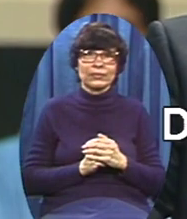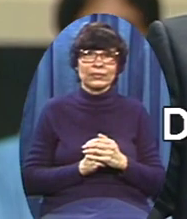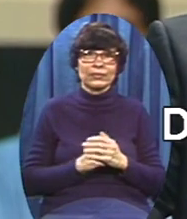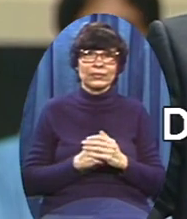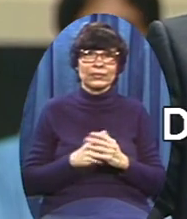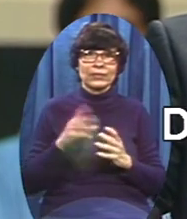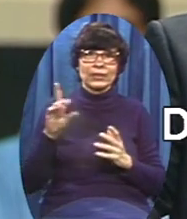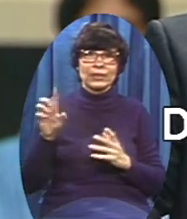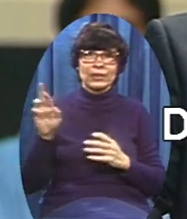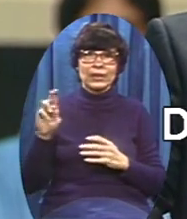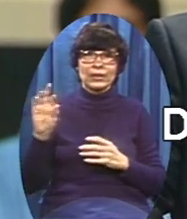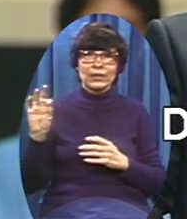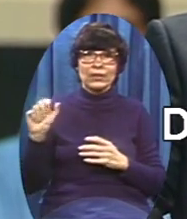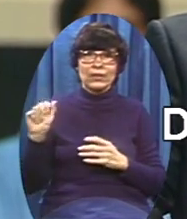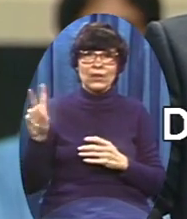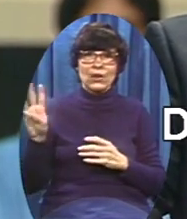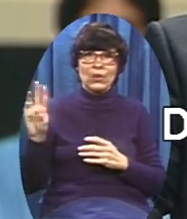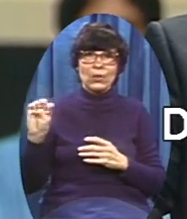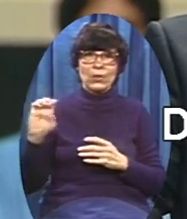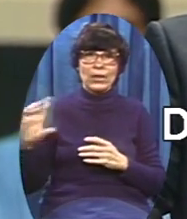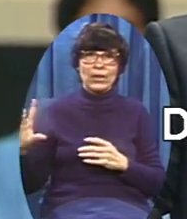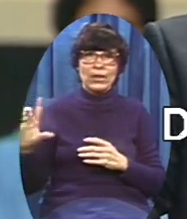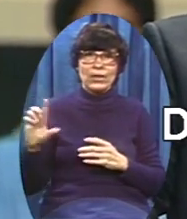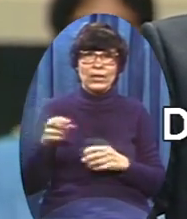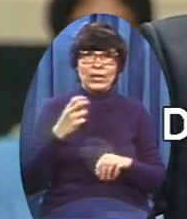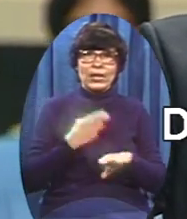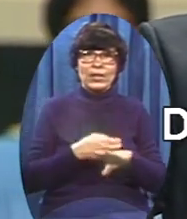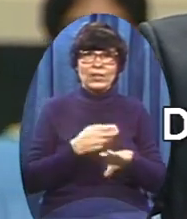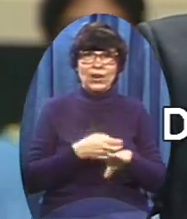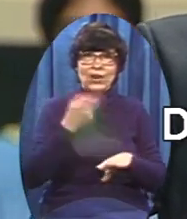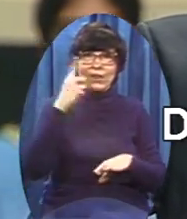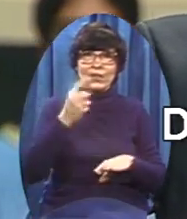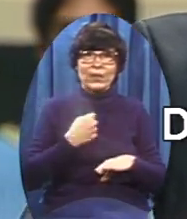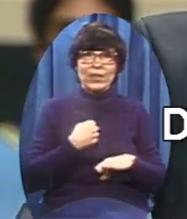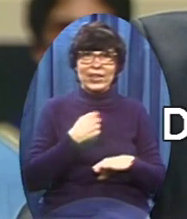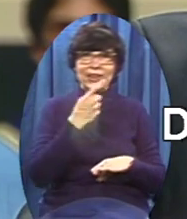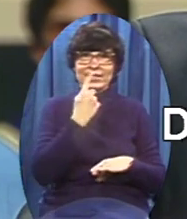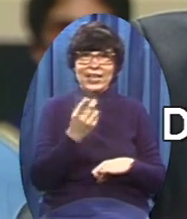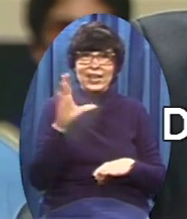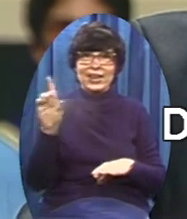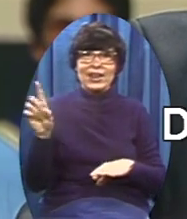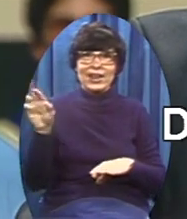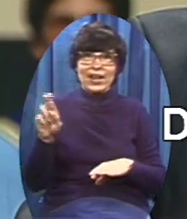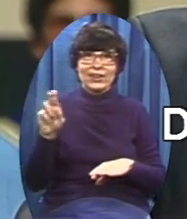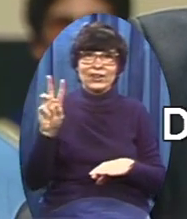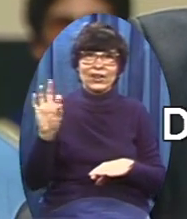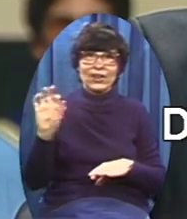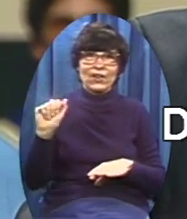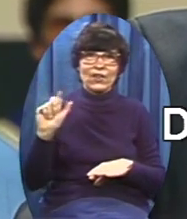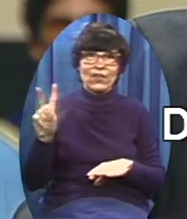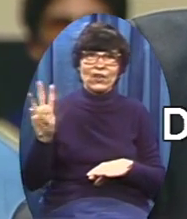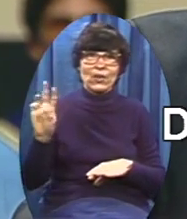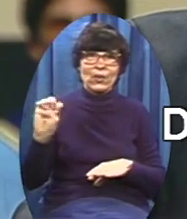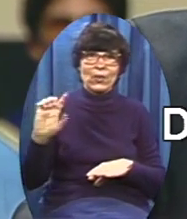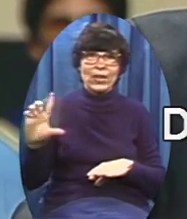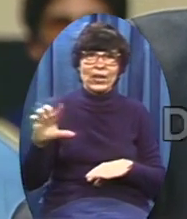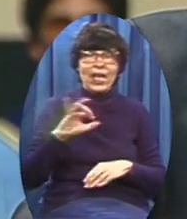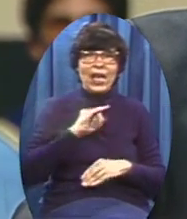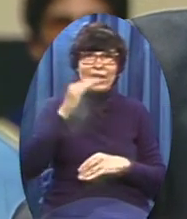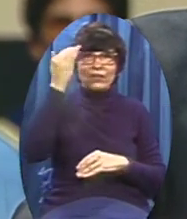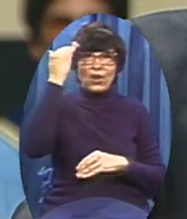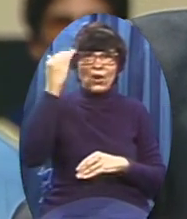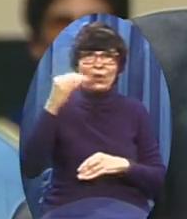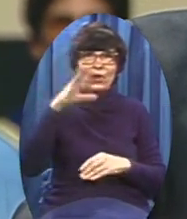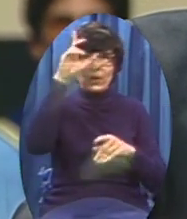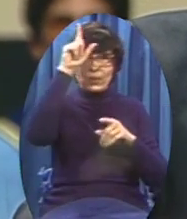Dr. Falwell, it's really hard for me to say Dr. Falwell. I have been knowing Brother Jerry for